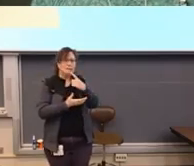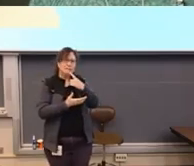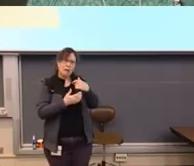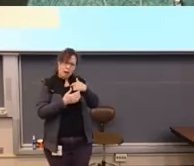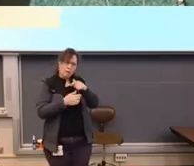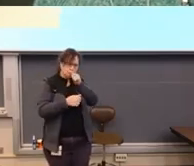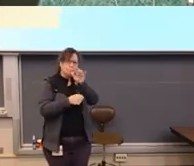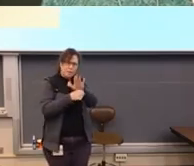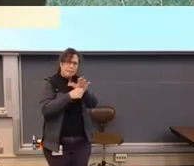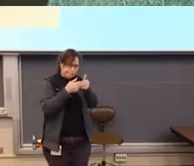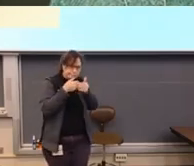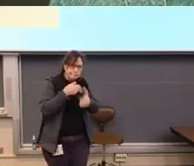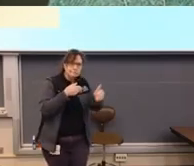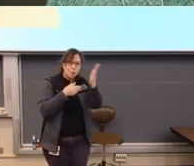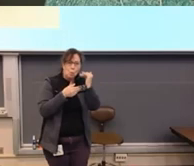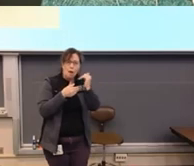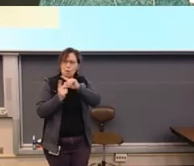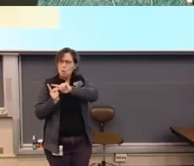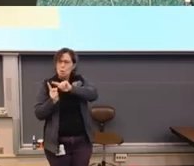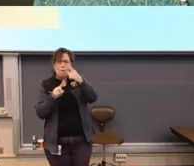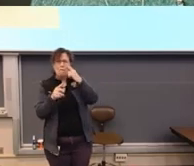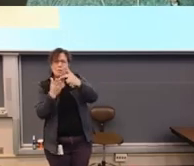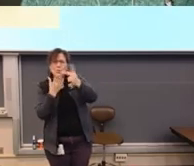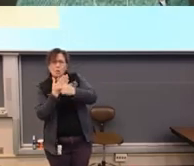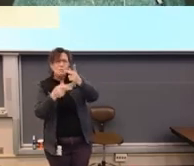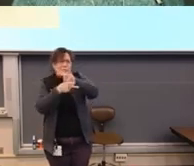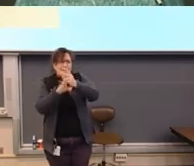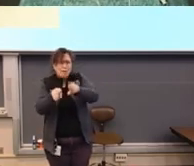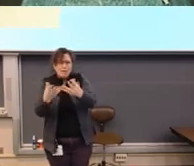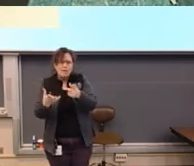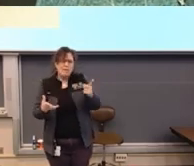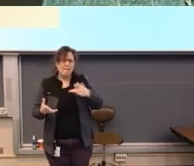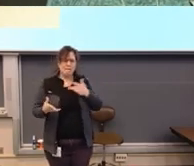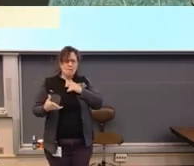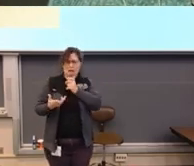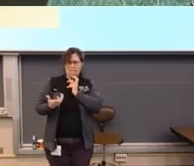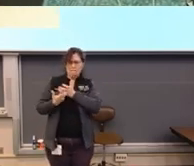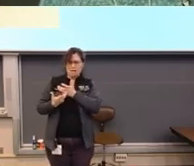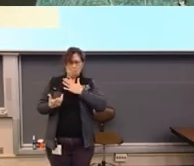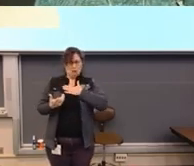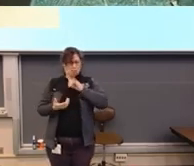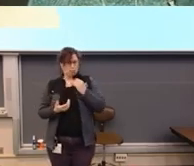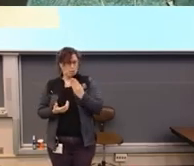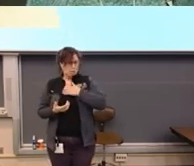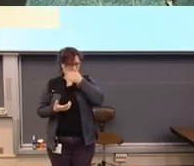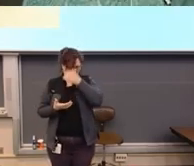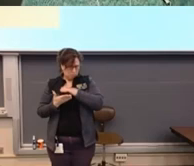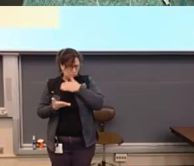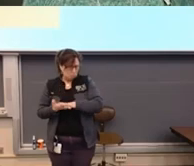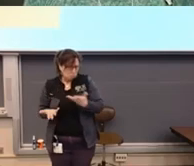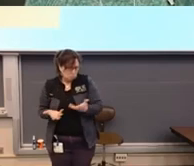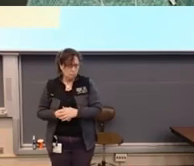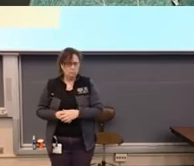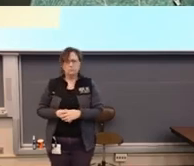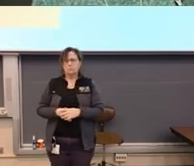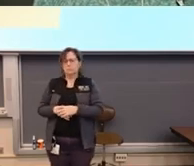caregiver programs because that label doesn't often fit for them. Some spouses and children put a boundary on what